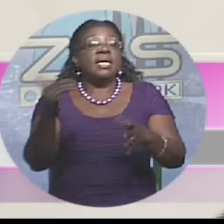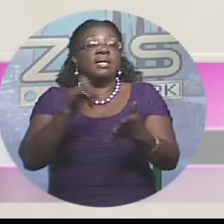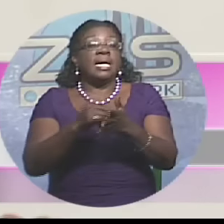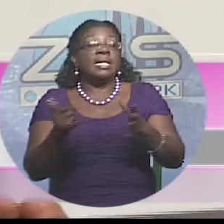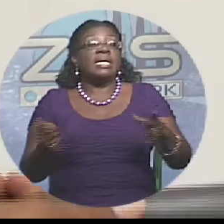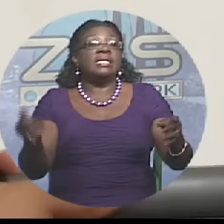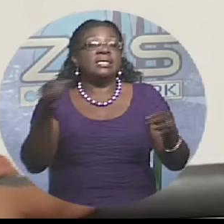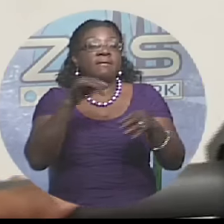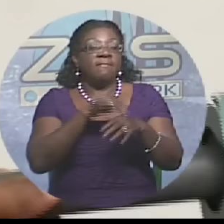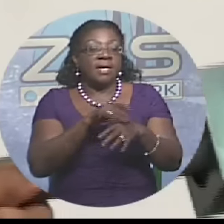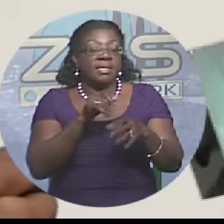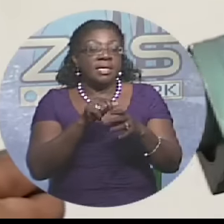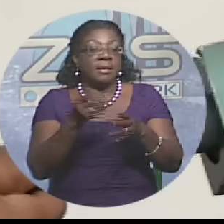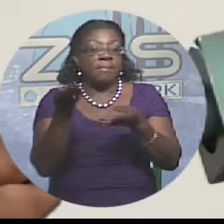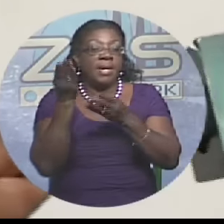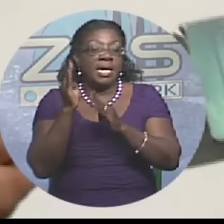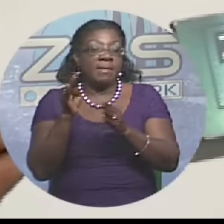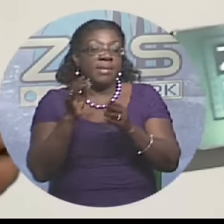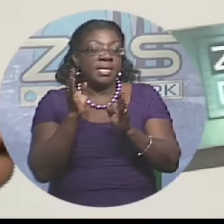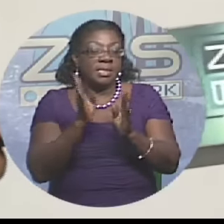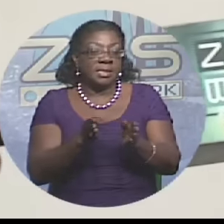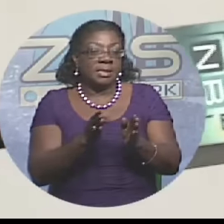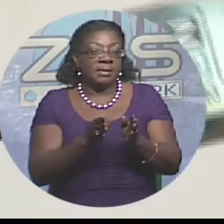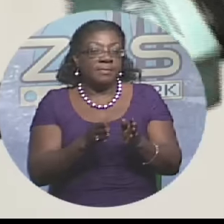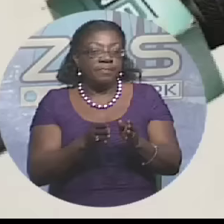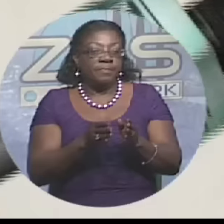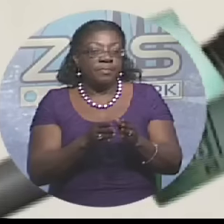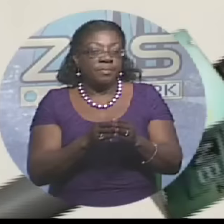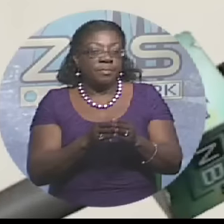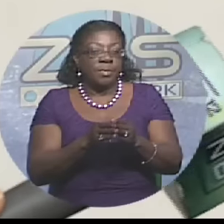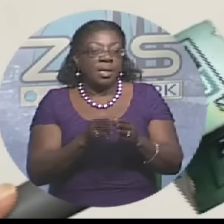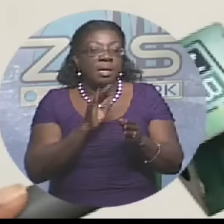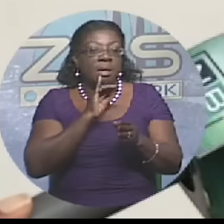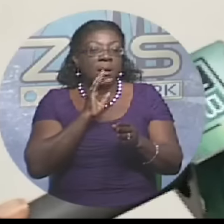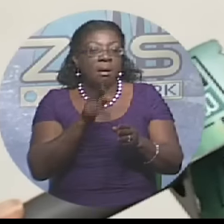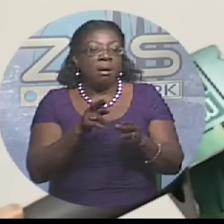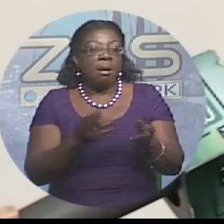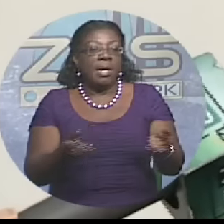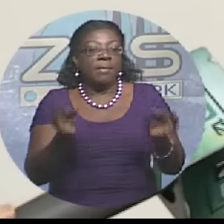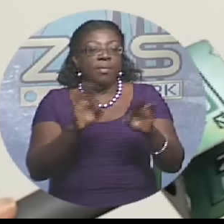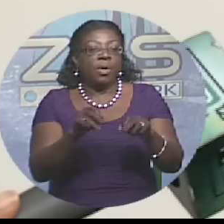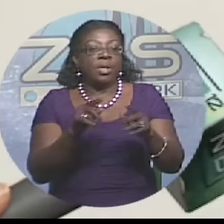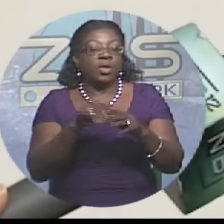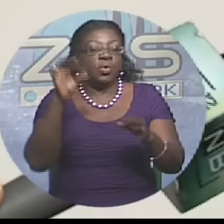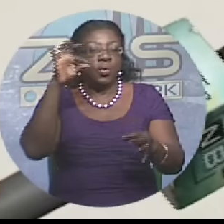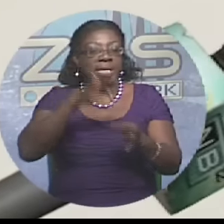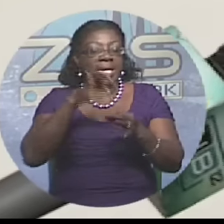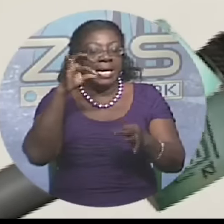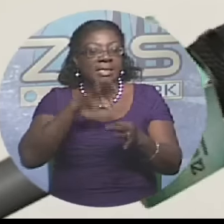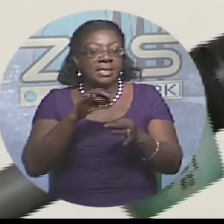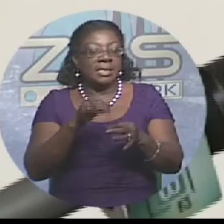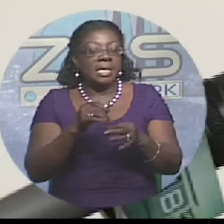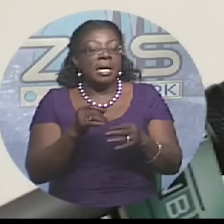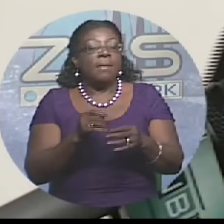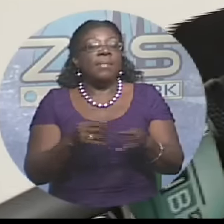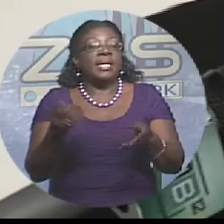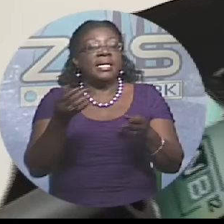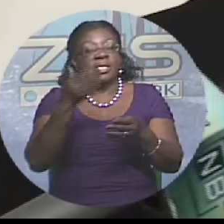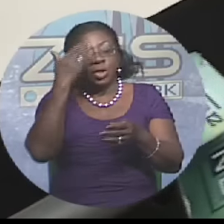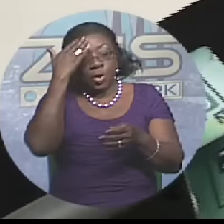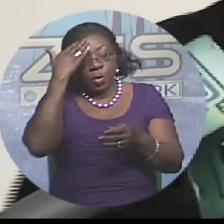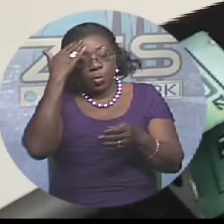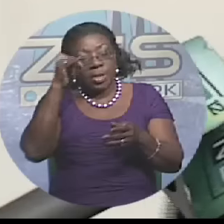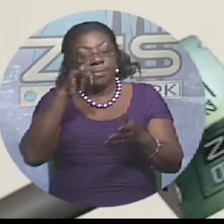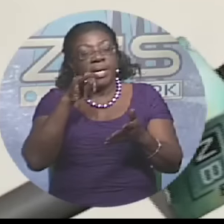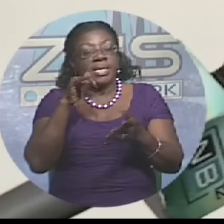and affects Bahamians are important to elections. But I don't know that by the time election comes around